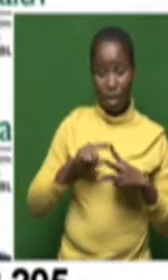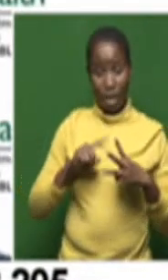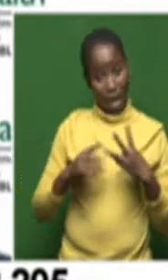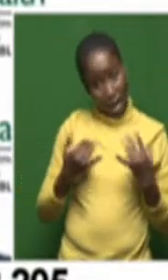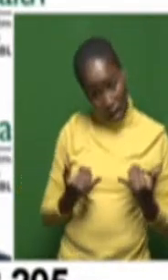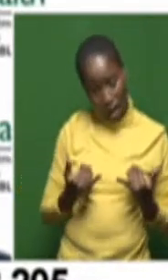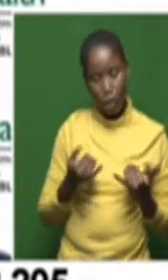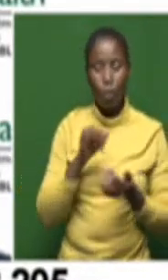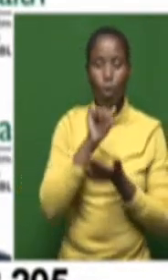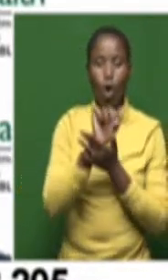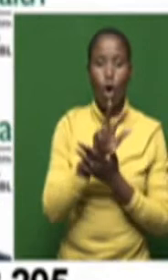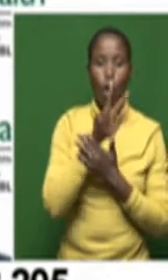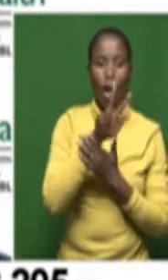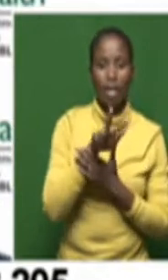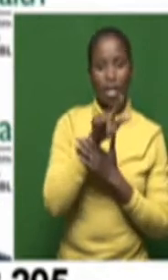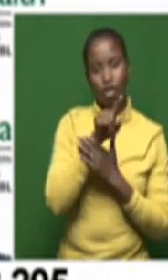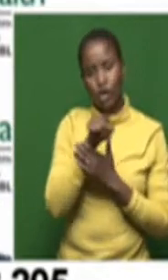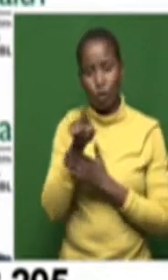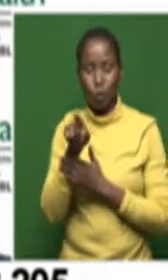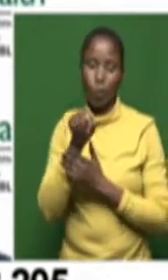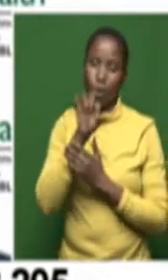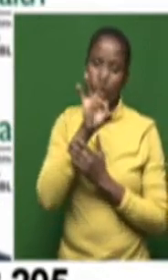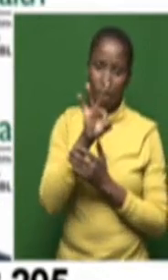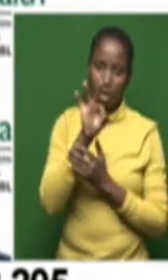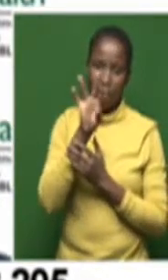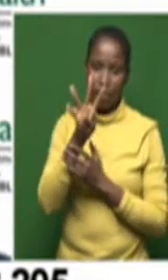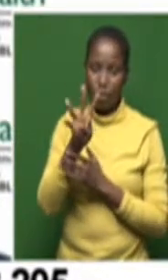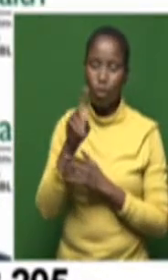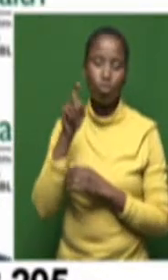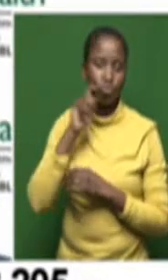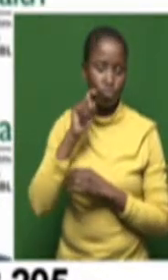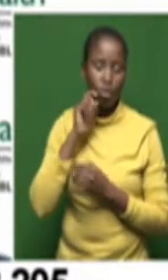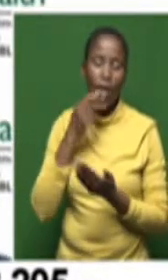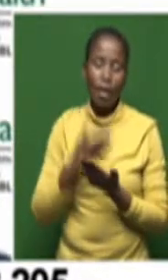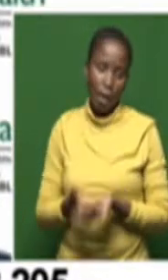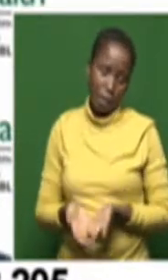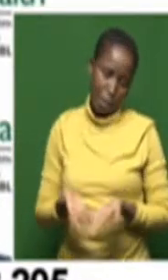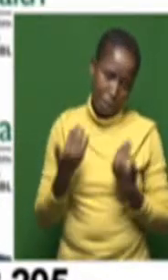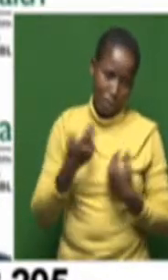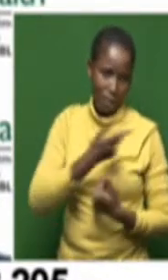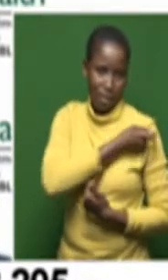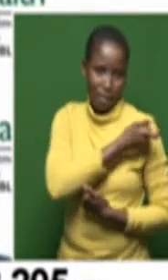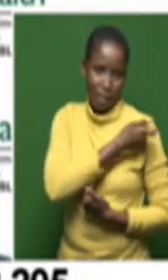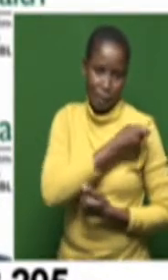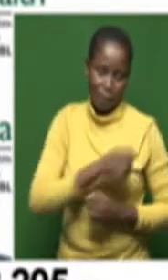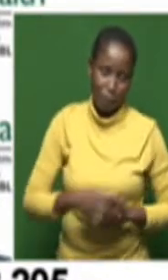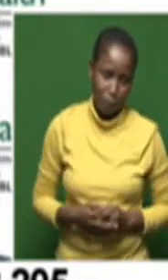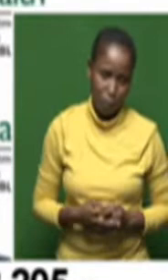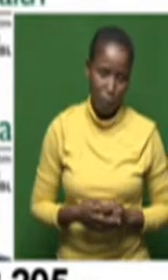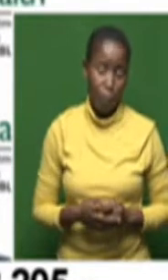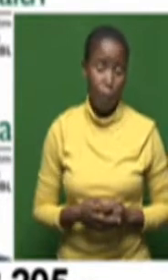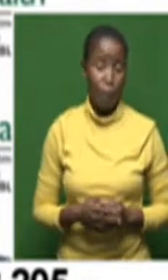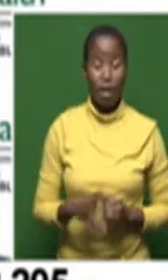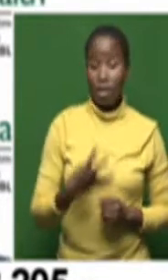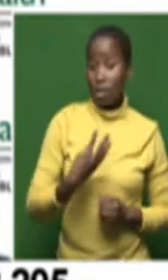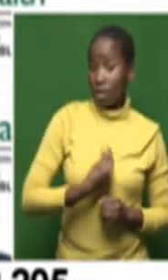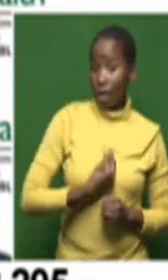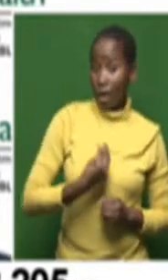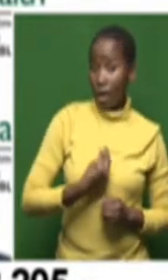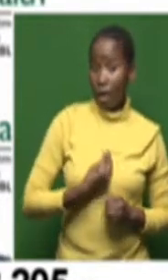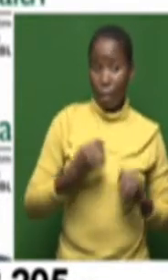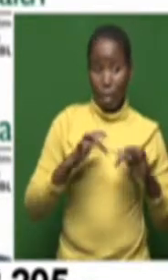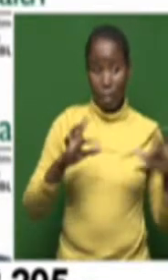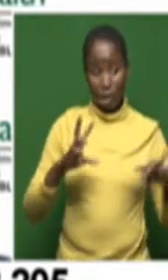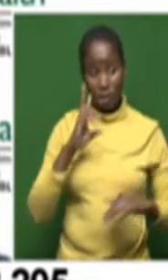the 18 to 34 years, giving them the opportunity to receive the vaccine. The response of our young people,